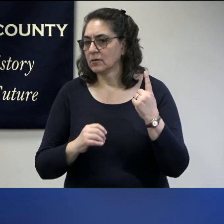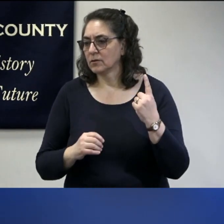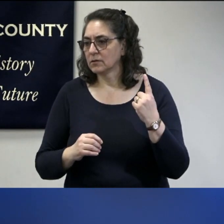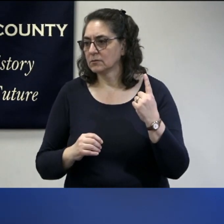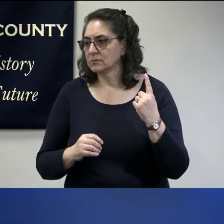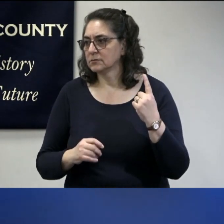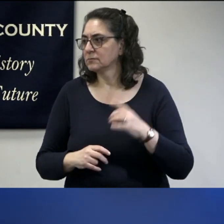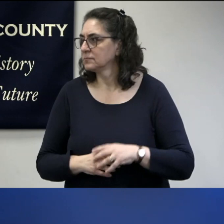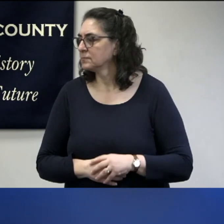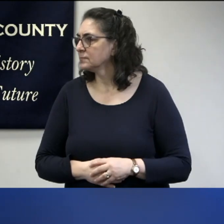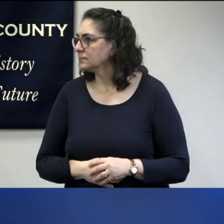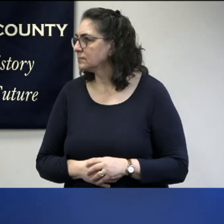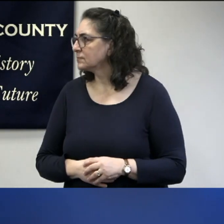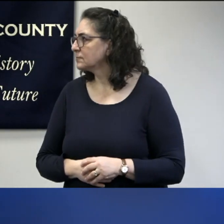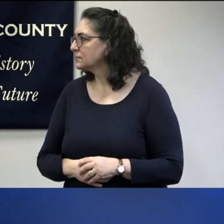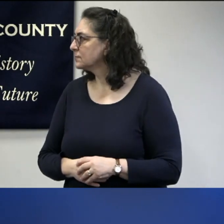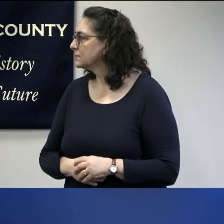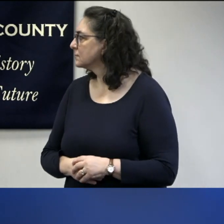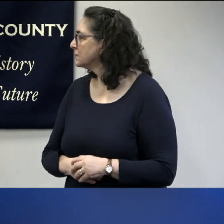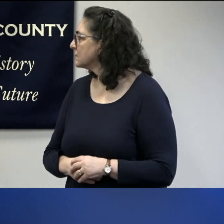is there something else for this?